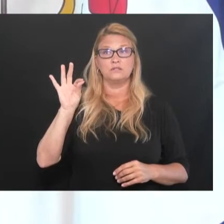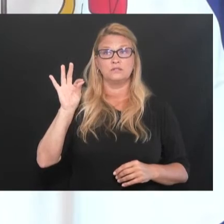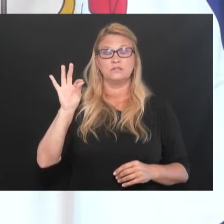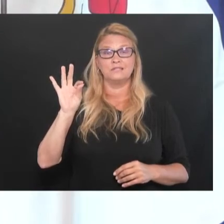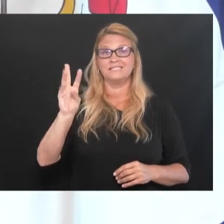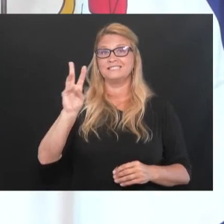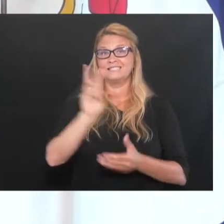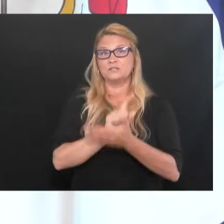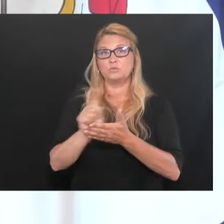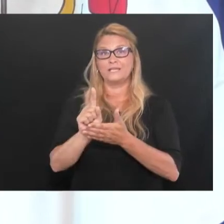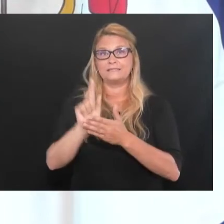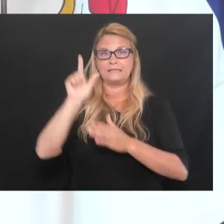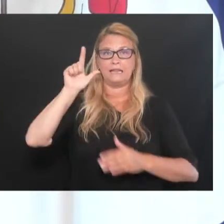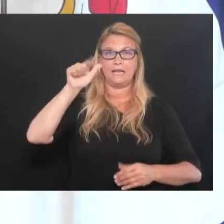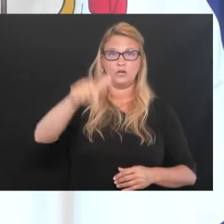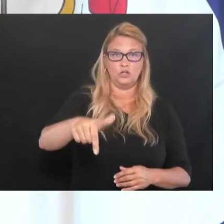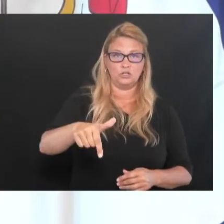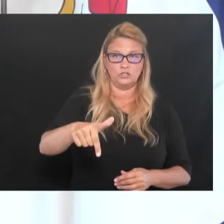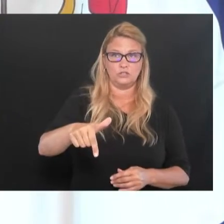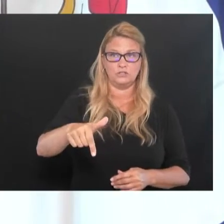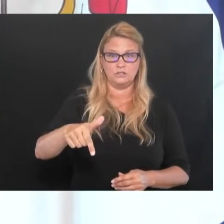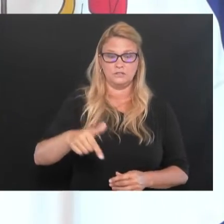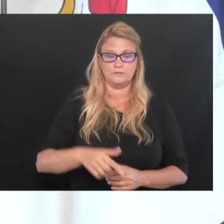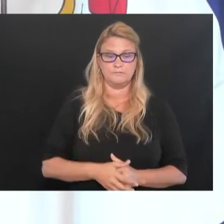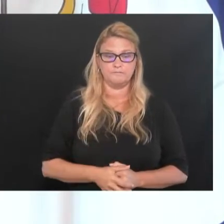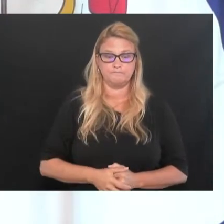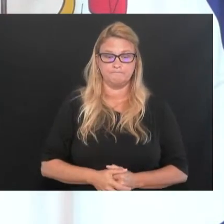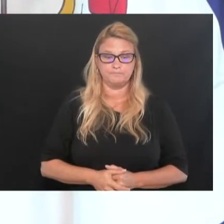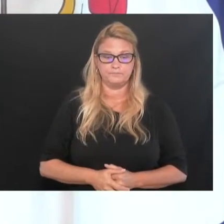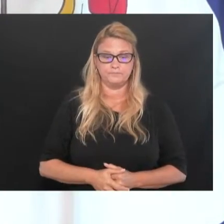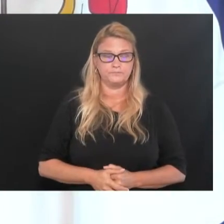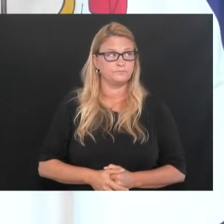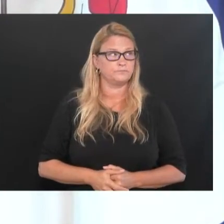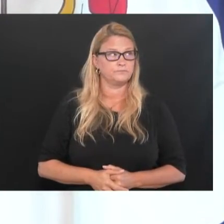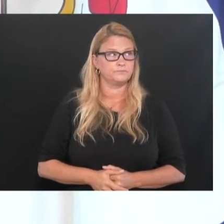6 weeks later. And hold on just a second.